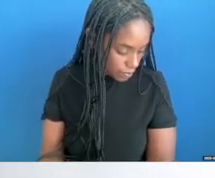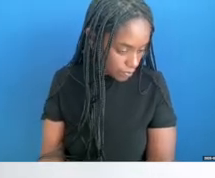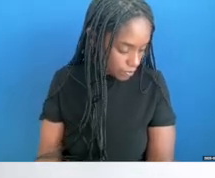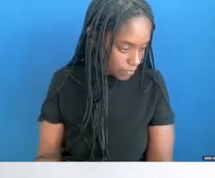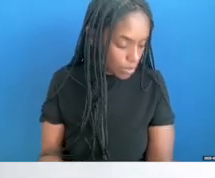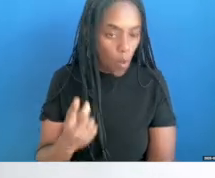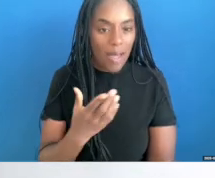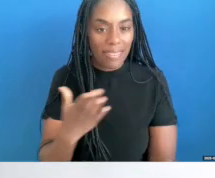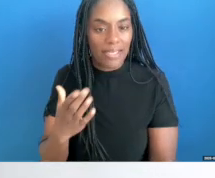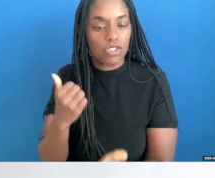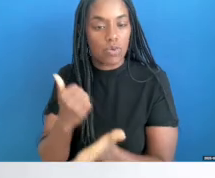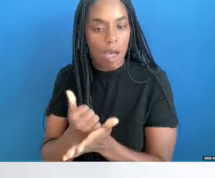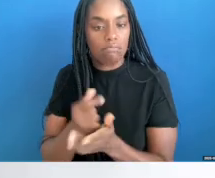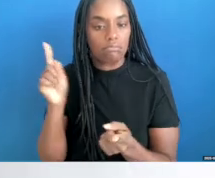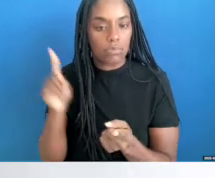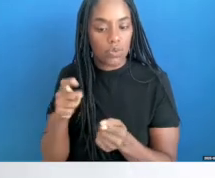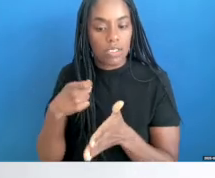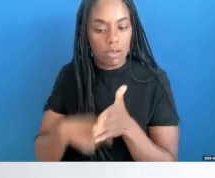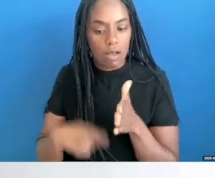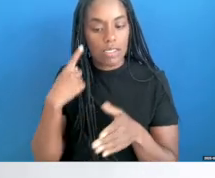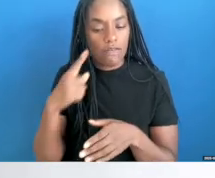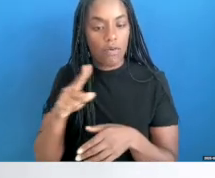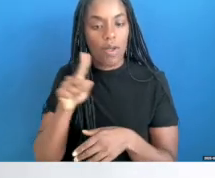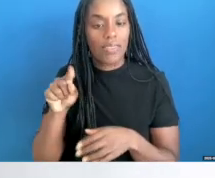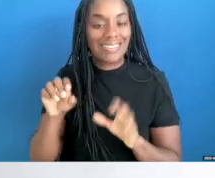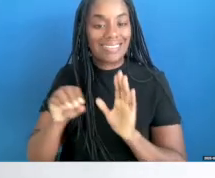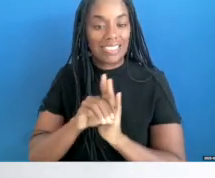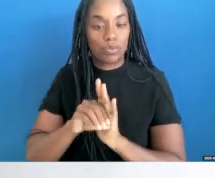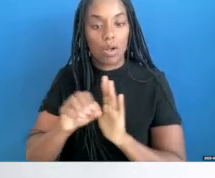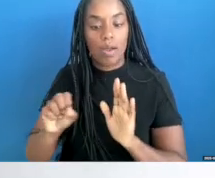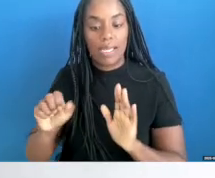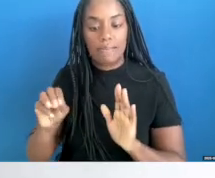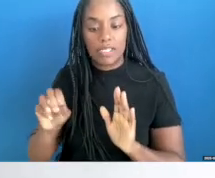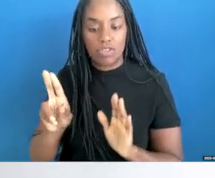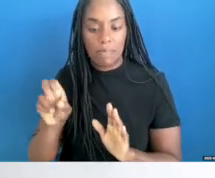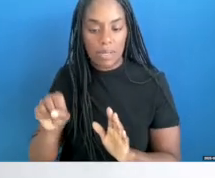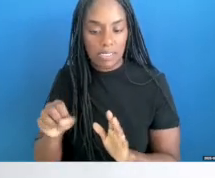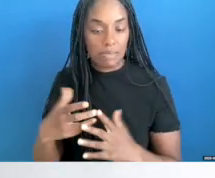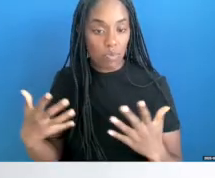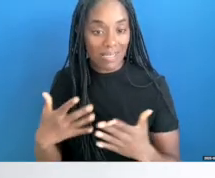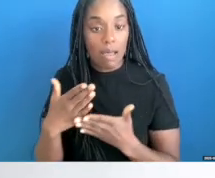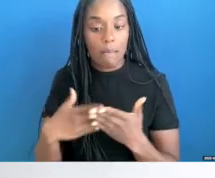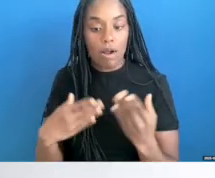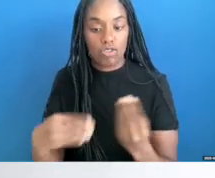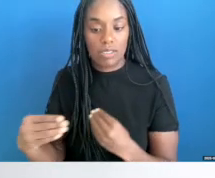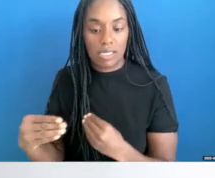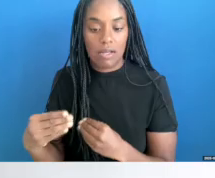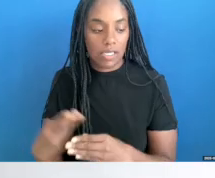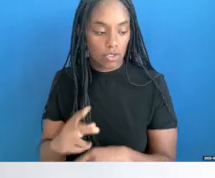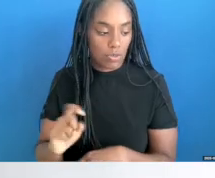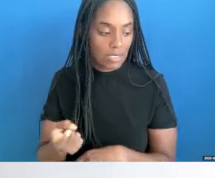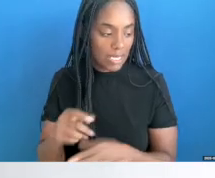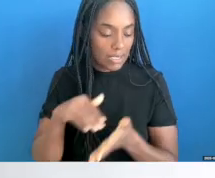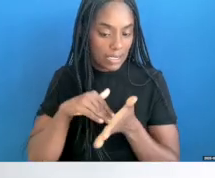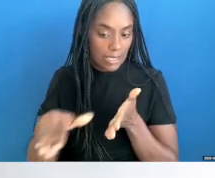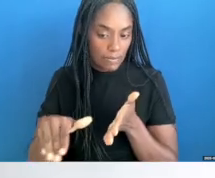incremental cost of zero emission buses, and that's the partial sales and use tax exemption for zero emission buses,